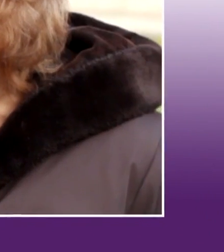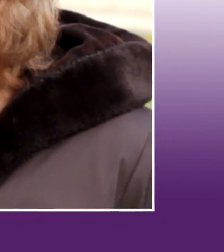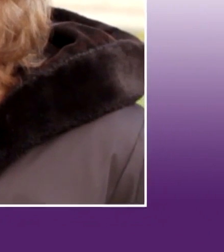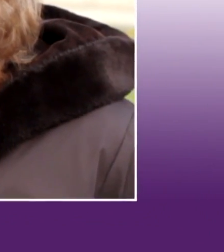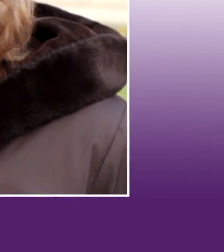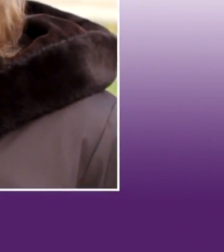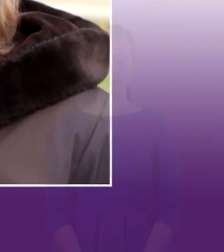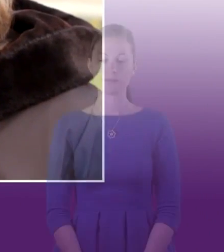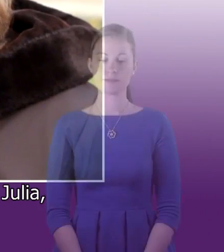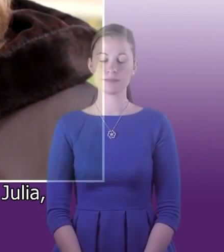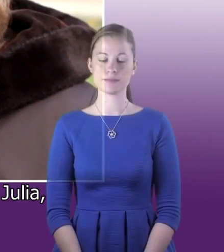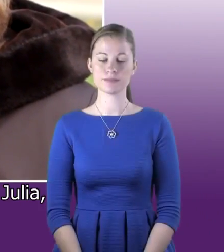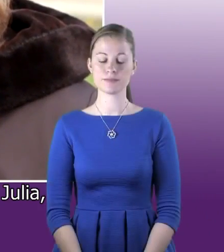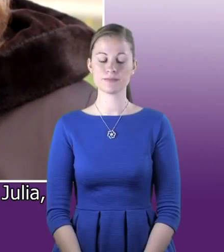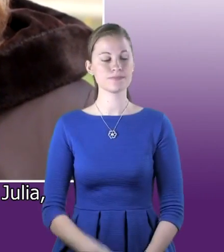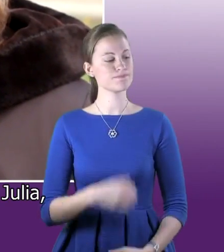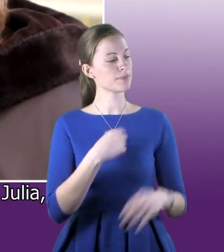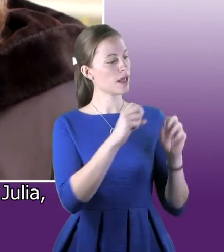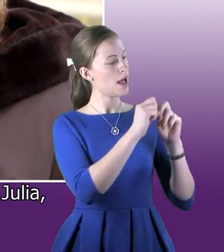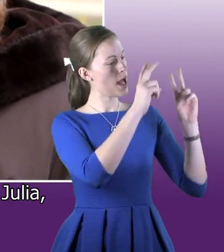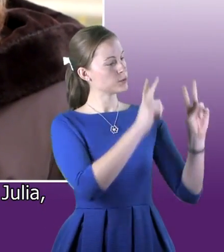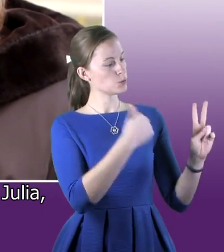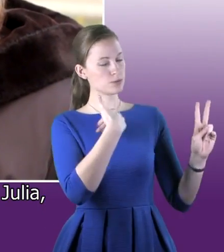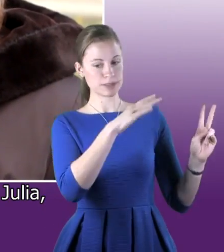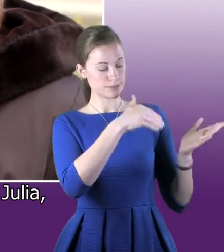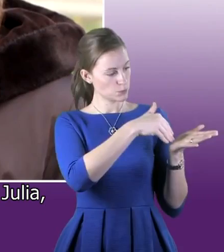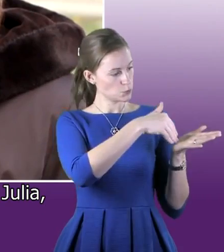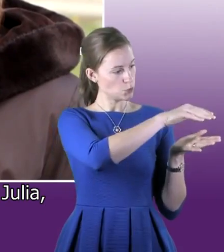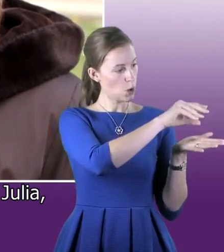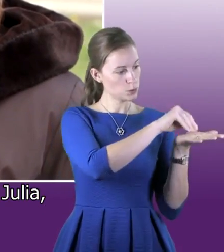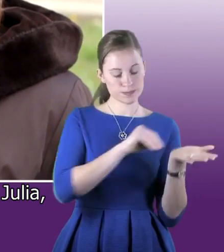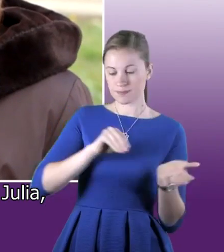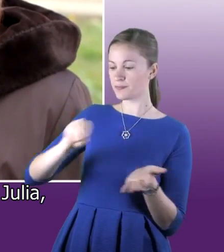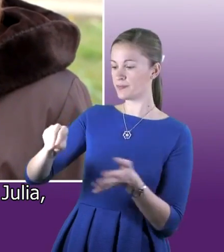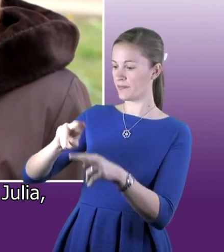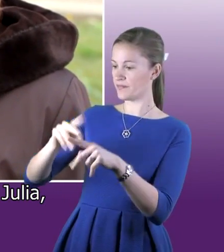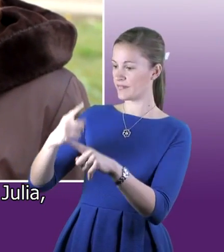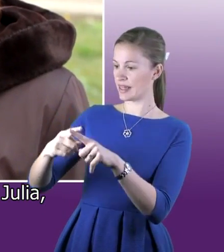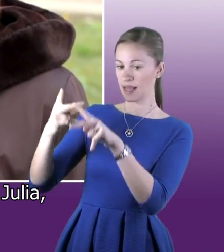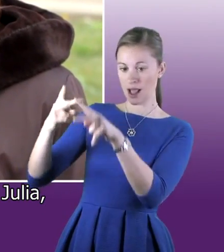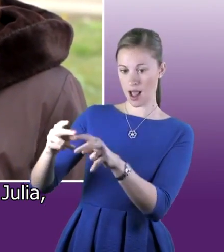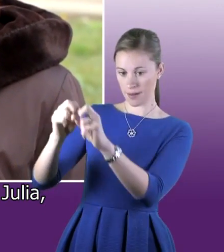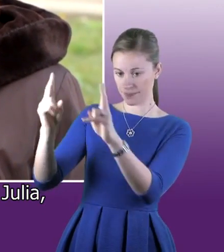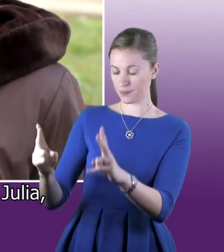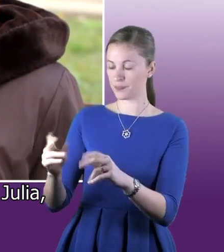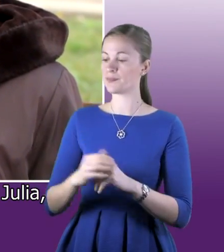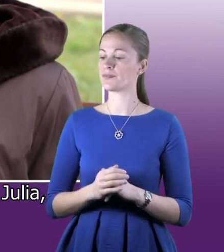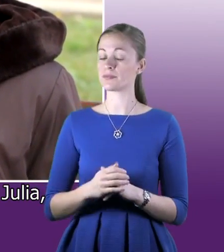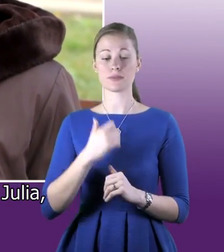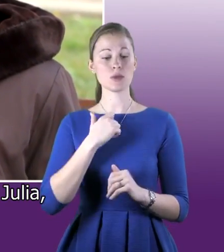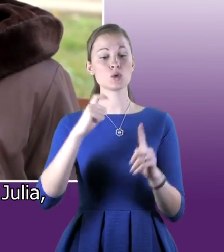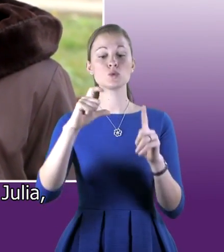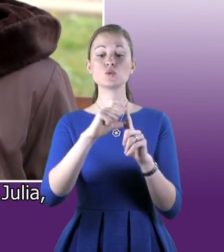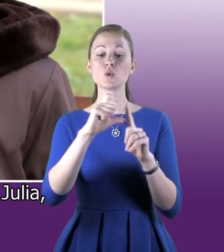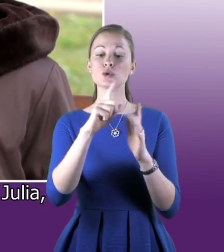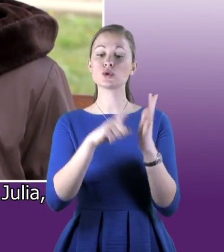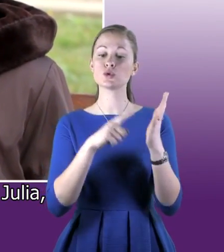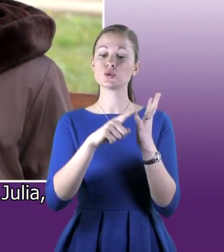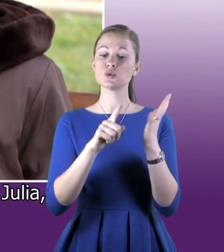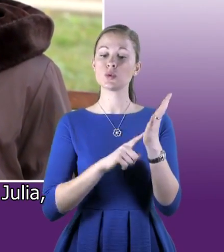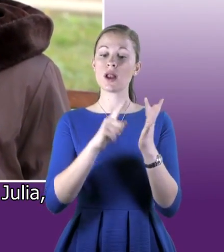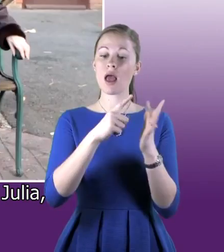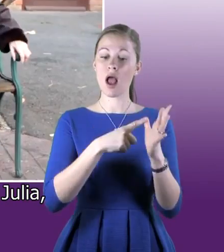I sold my house to pay for the fees and I put Julia, my daughter, in